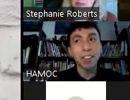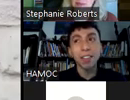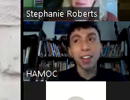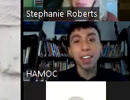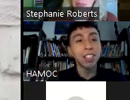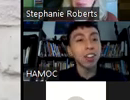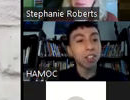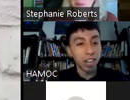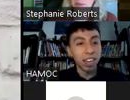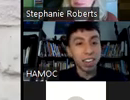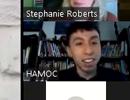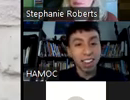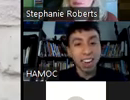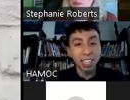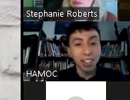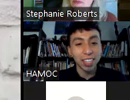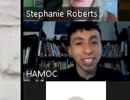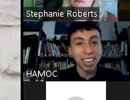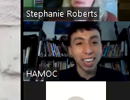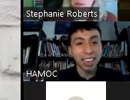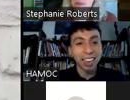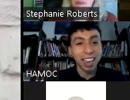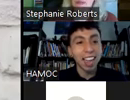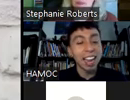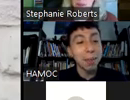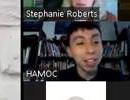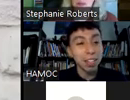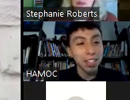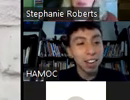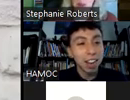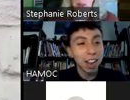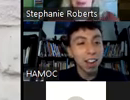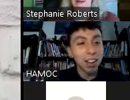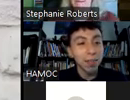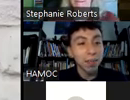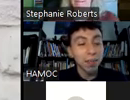very kind of nostalgic, I guess you could say, image.